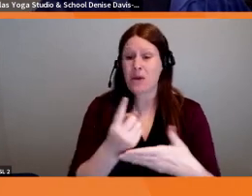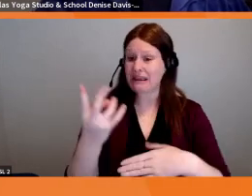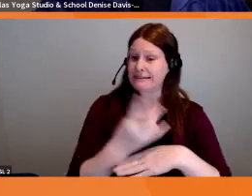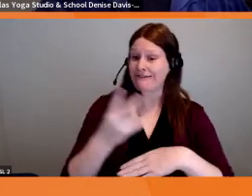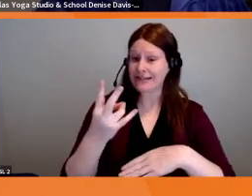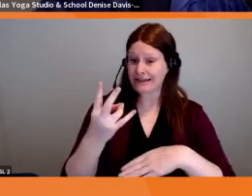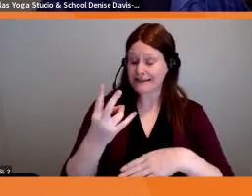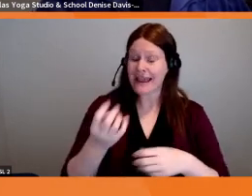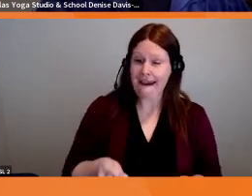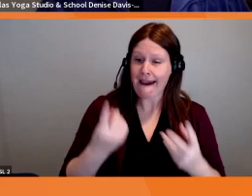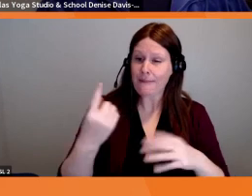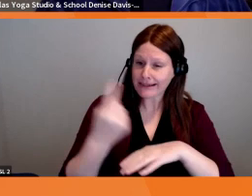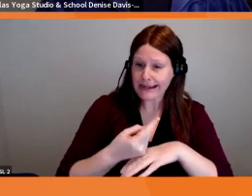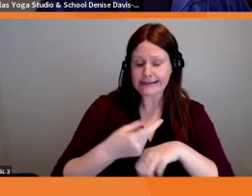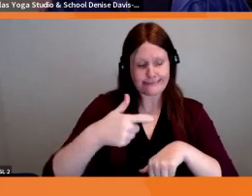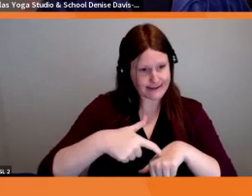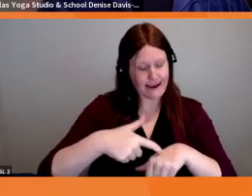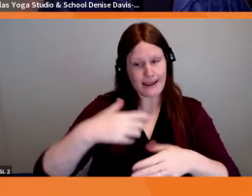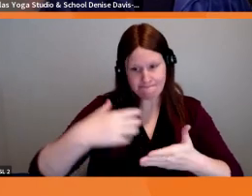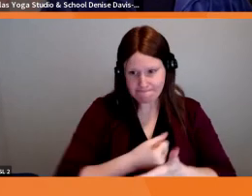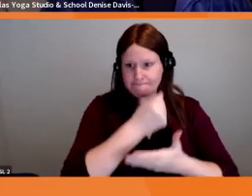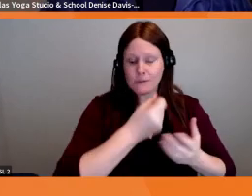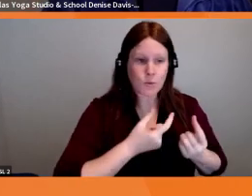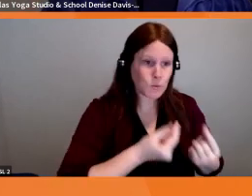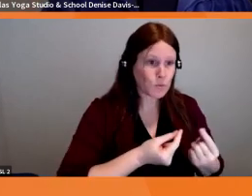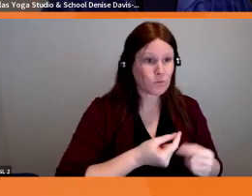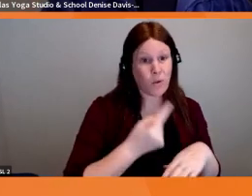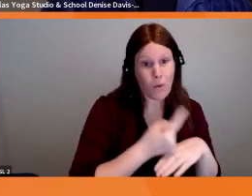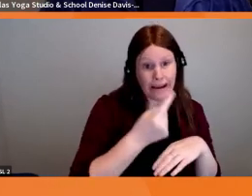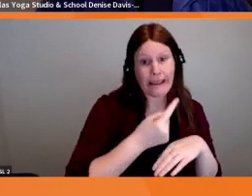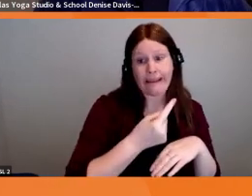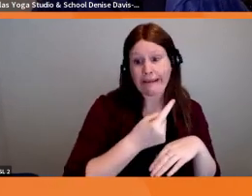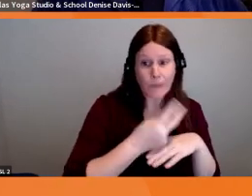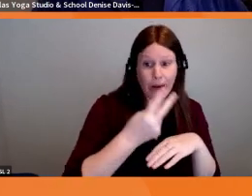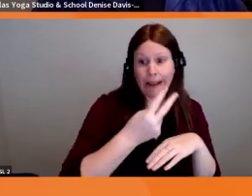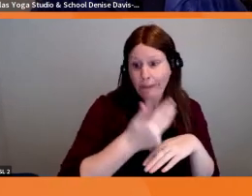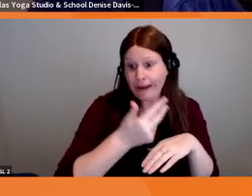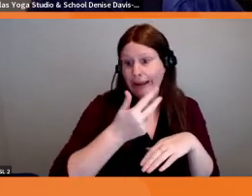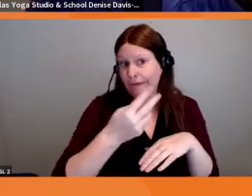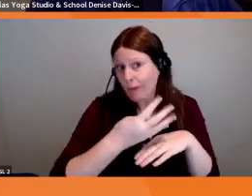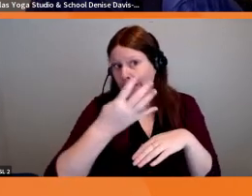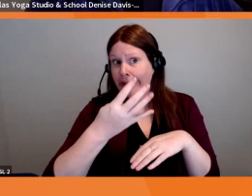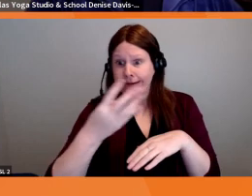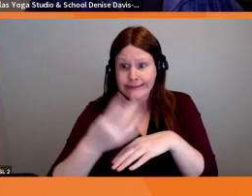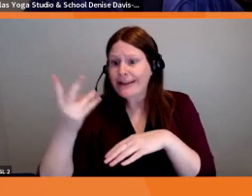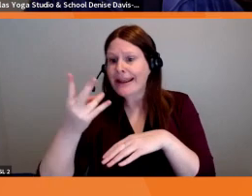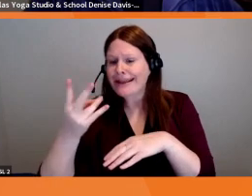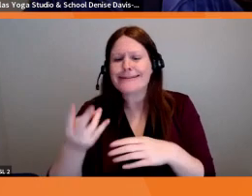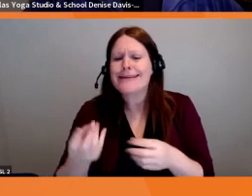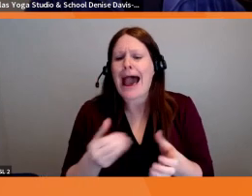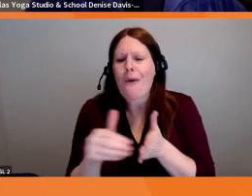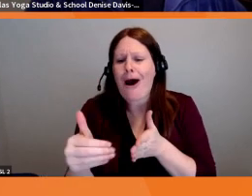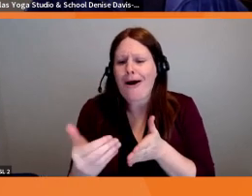you actually making time? Is it 1, 2, 3, 5, 7 days a week? So again, it helps me to know who I'm talking to. Don't